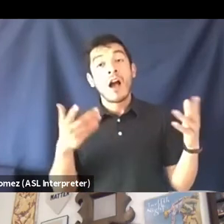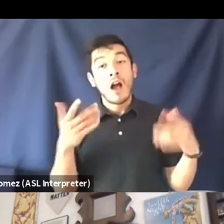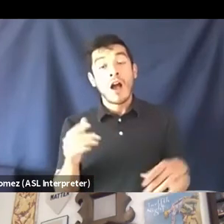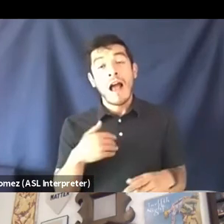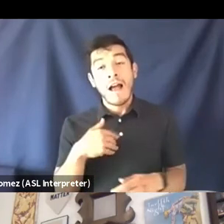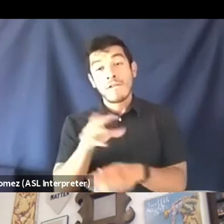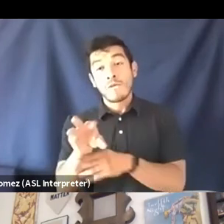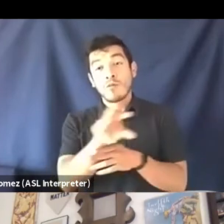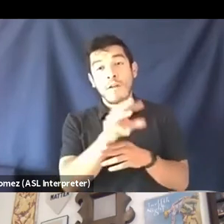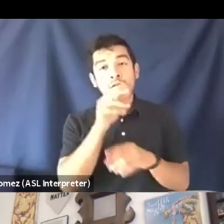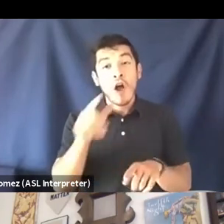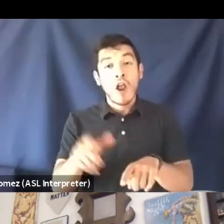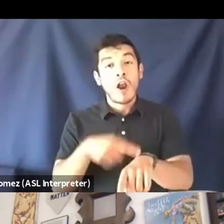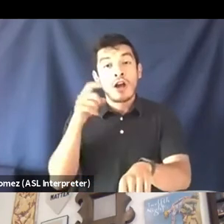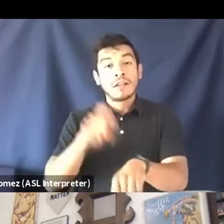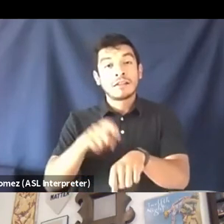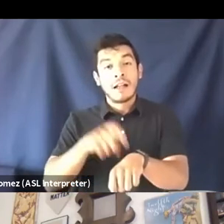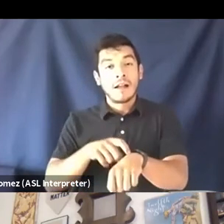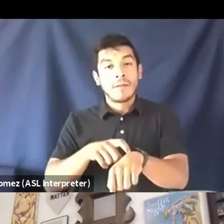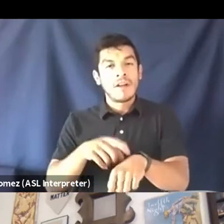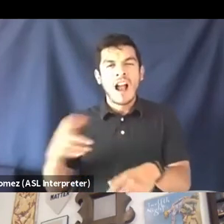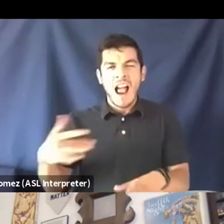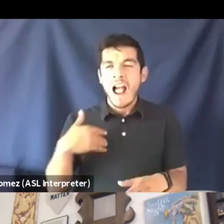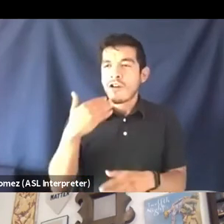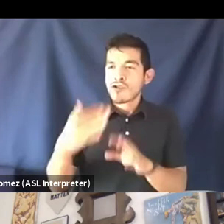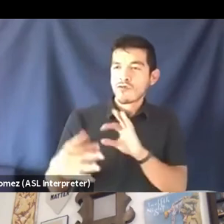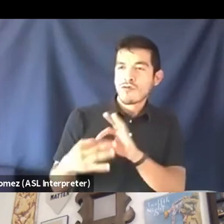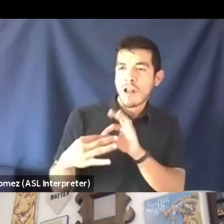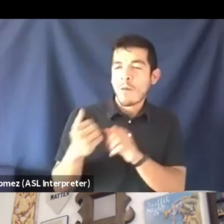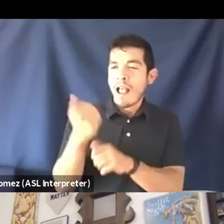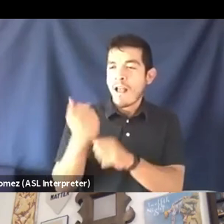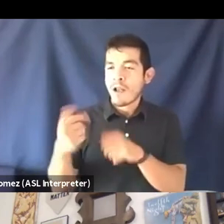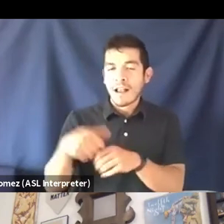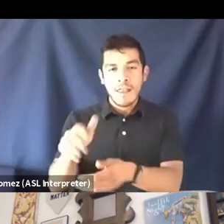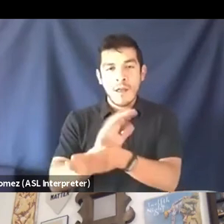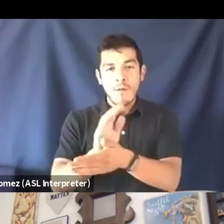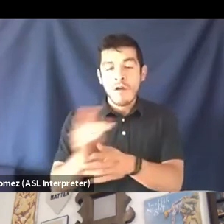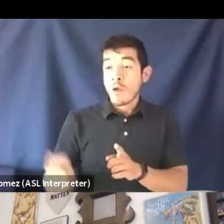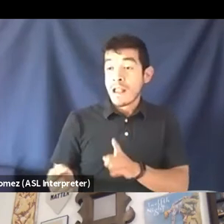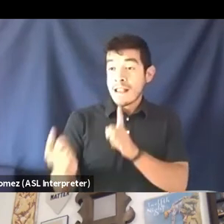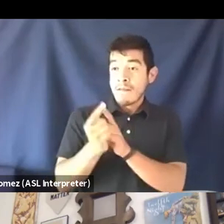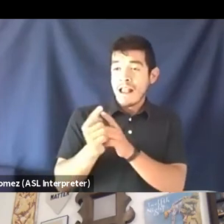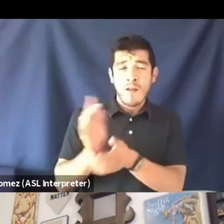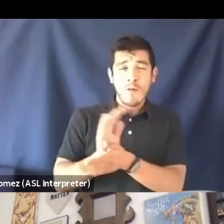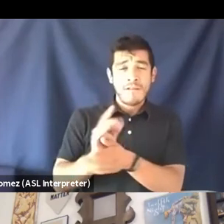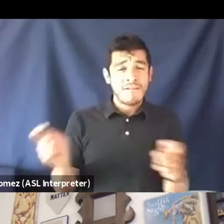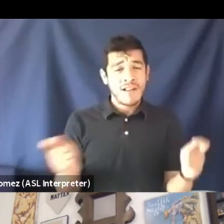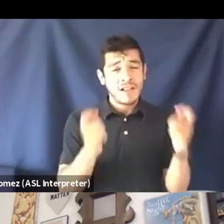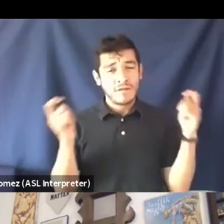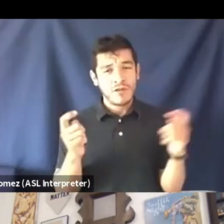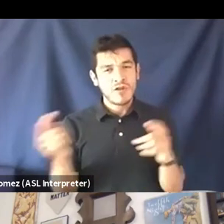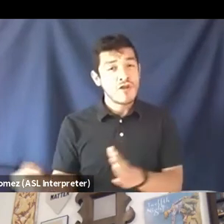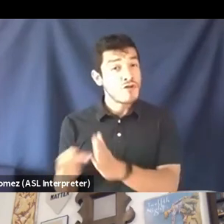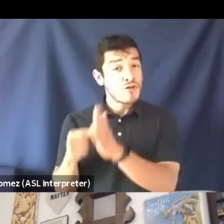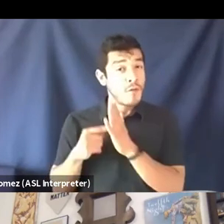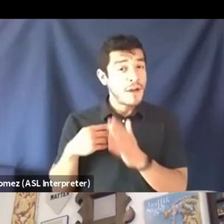long time, and it had kind of these long relationships with everyone on the project. We met at a film festival. She showed me some footage, and really I